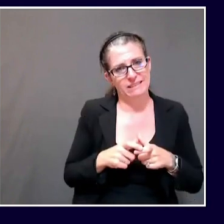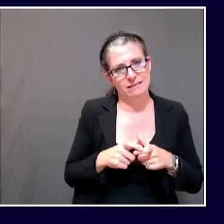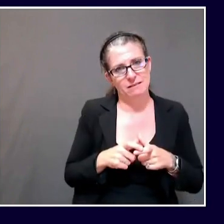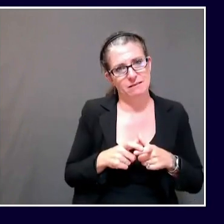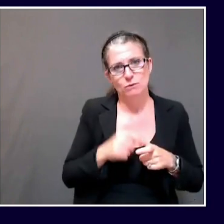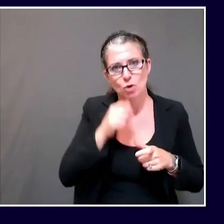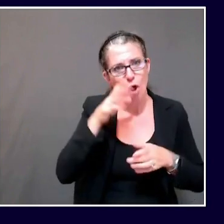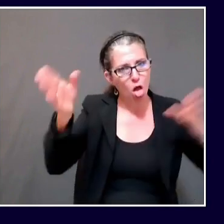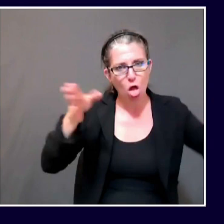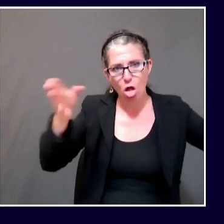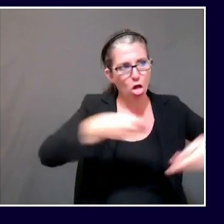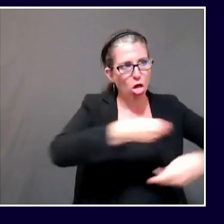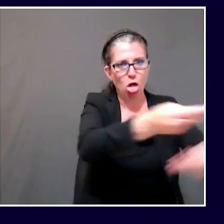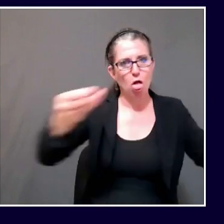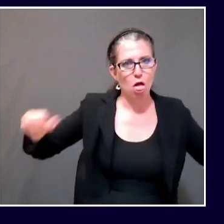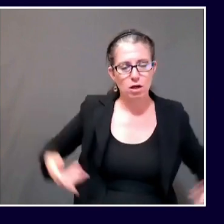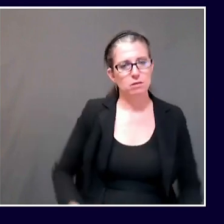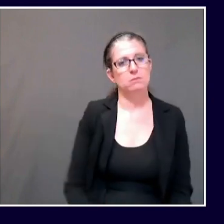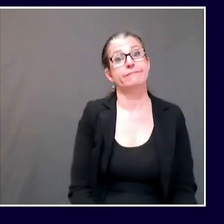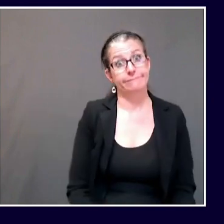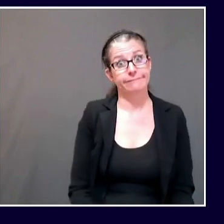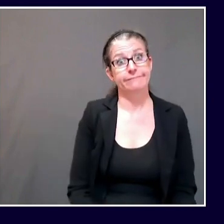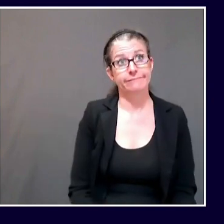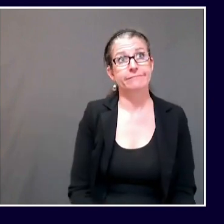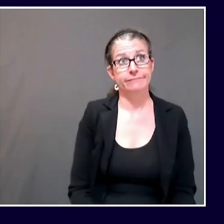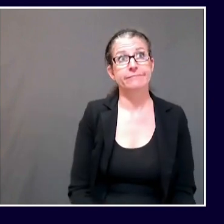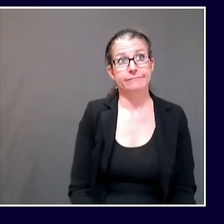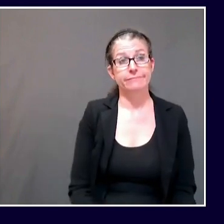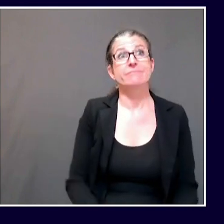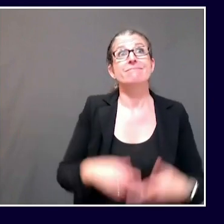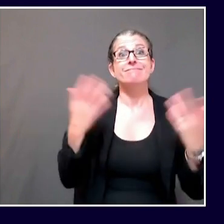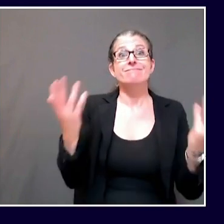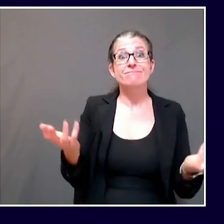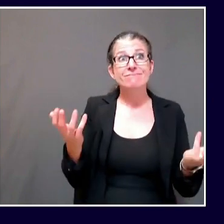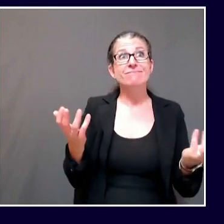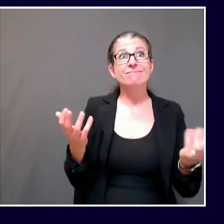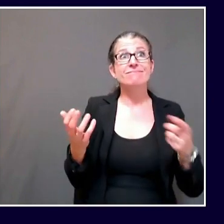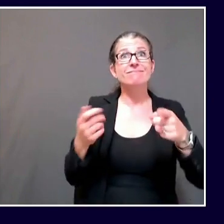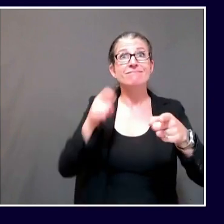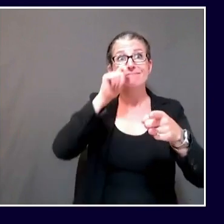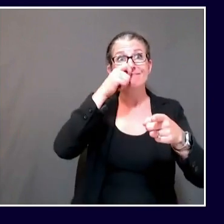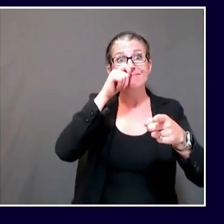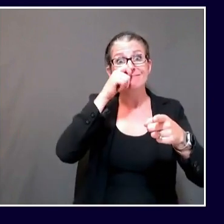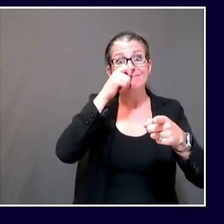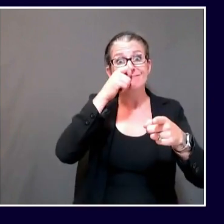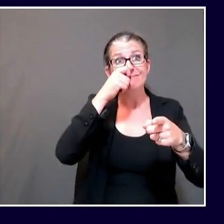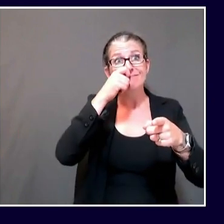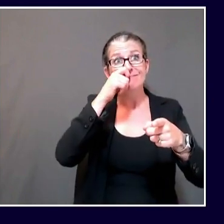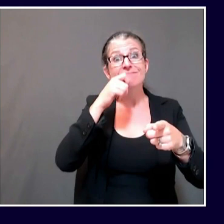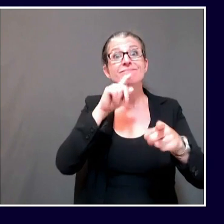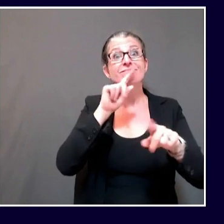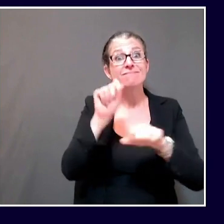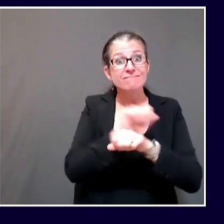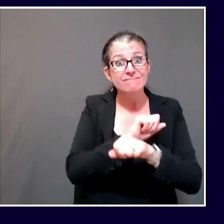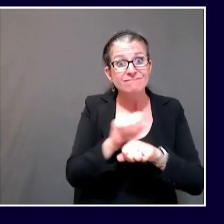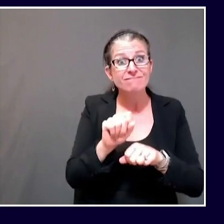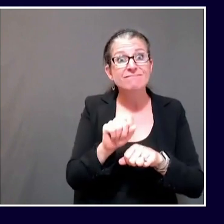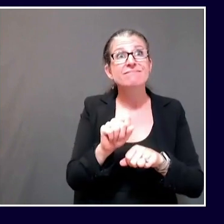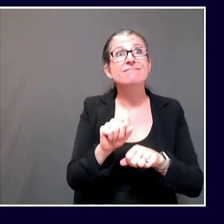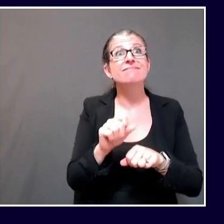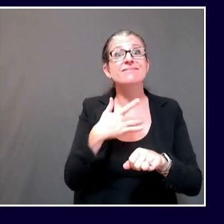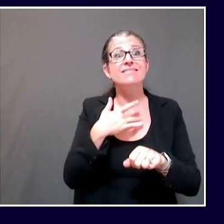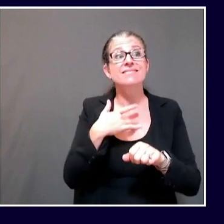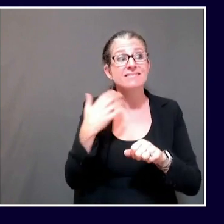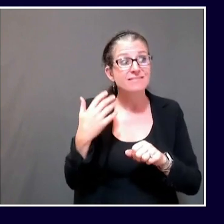sure folks who are getting tested stay indoors in quarantine, not exposing other people while they're awaiting